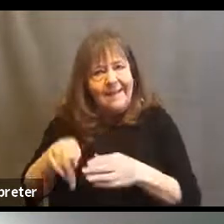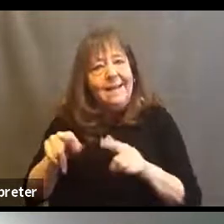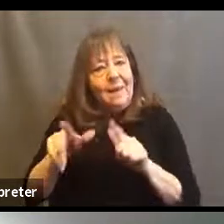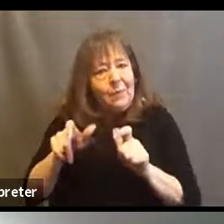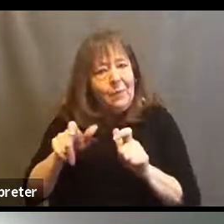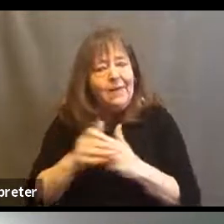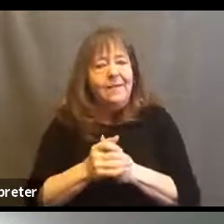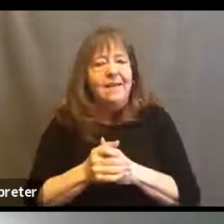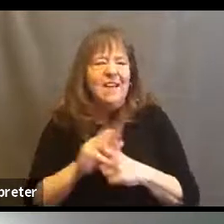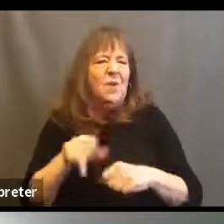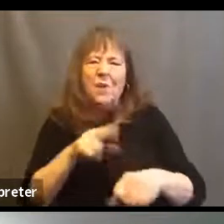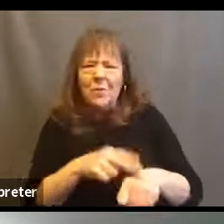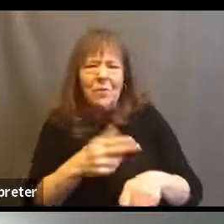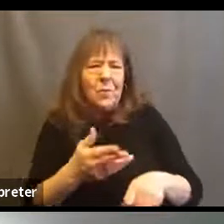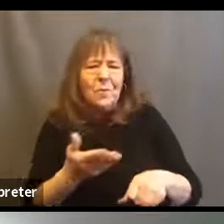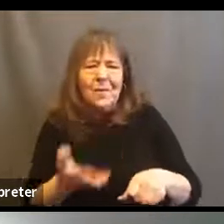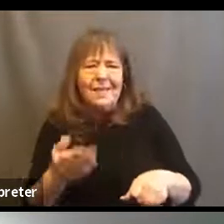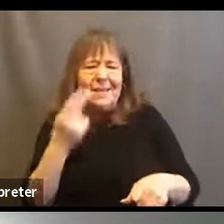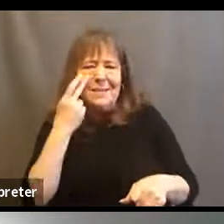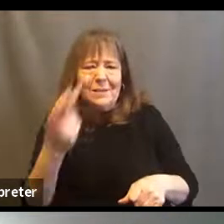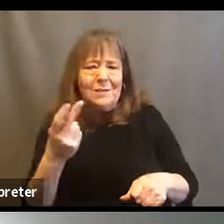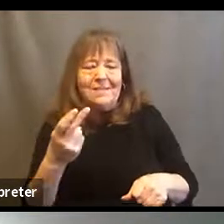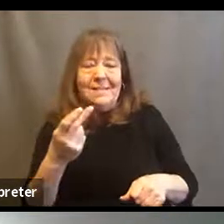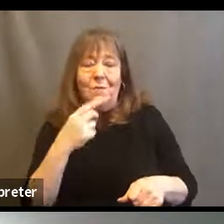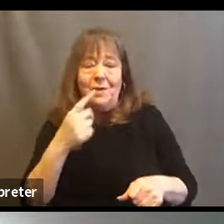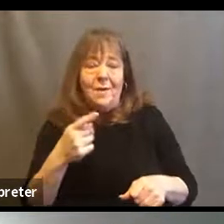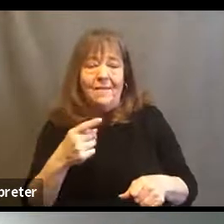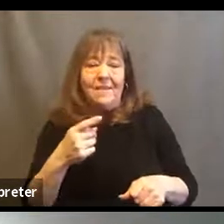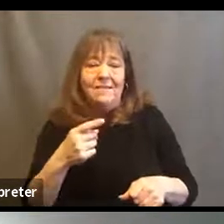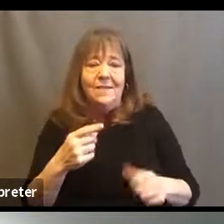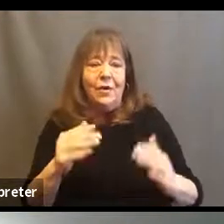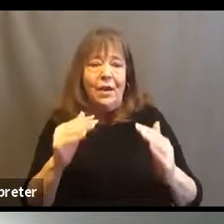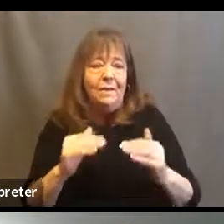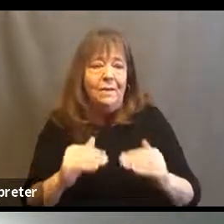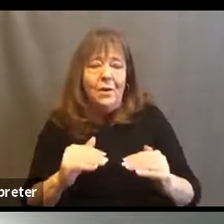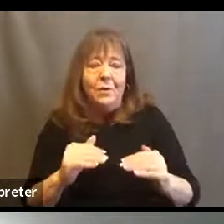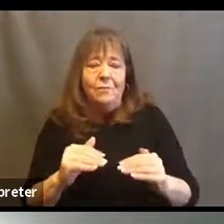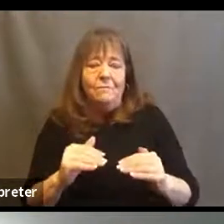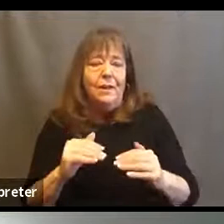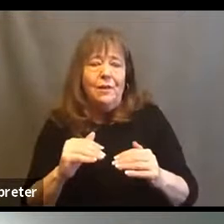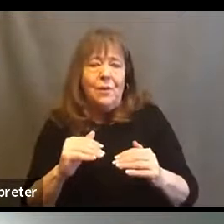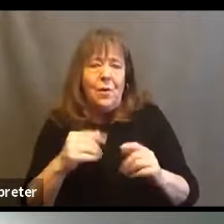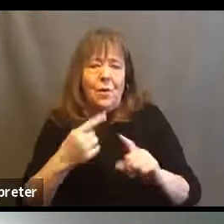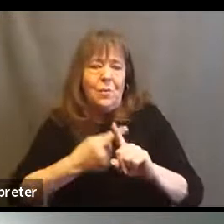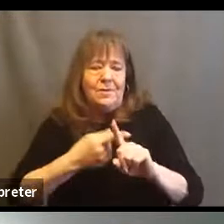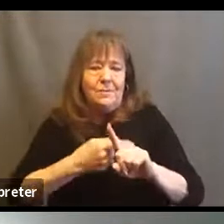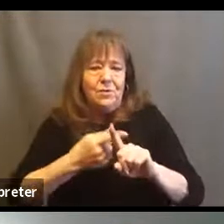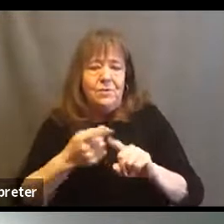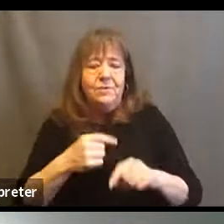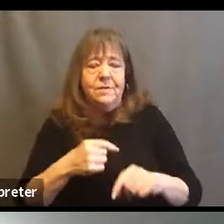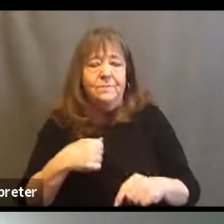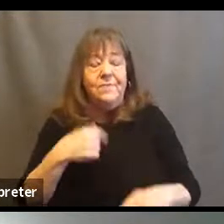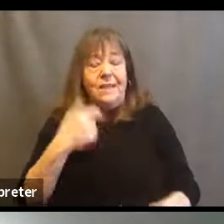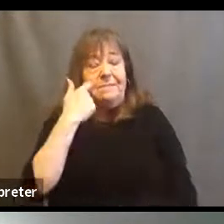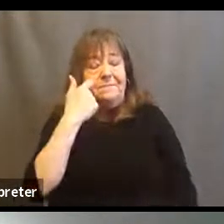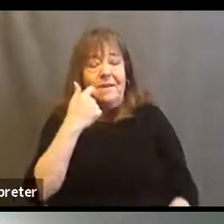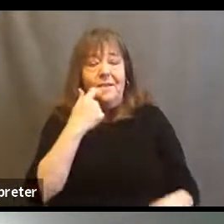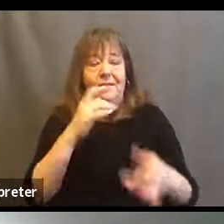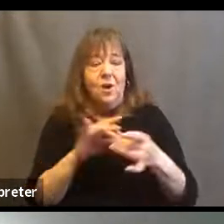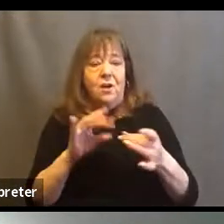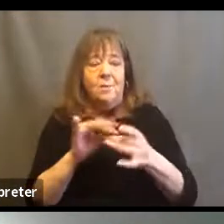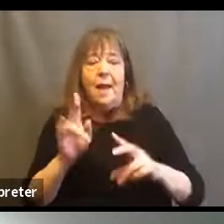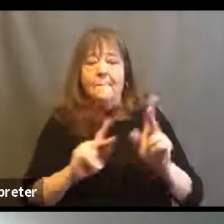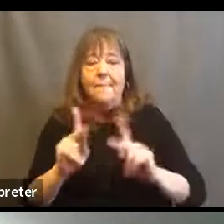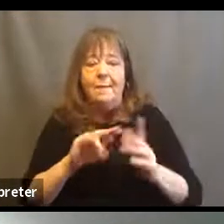the typical things you'd see when you have extreme temperatures like this, I think, as I mentioned earlier, the staff that don't have four-wheel